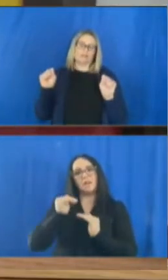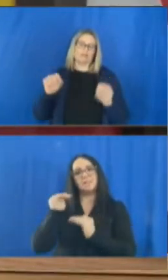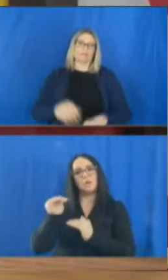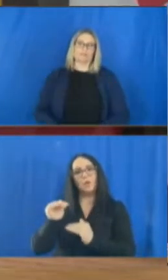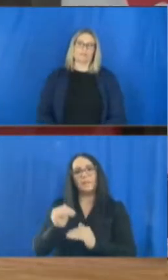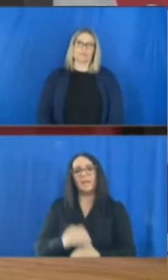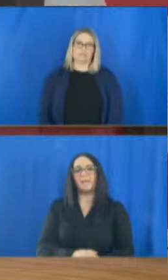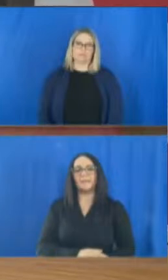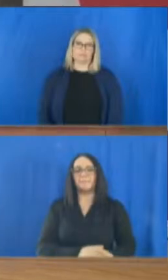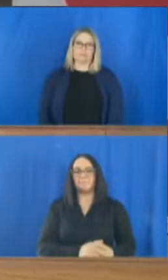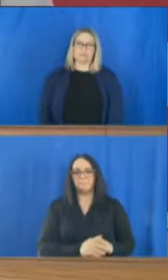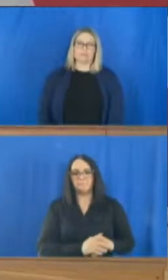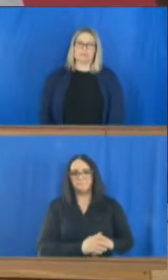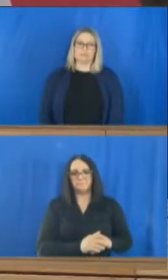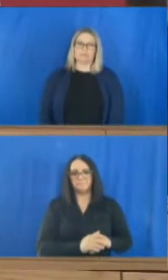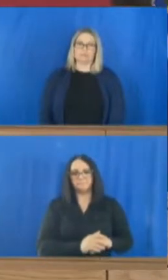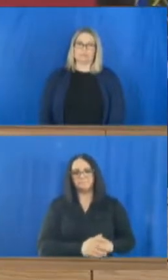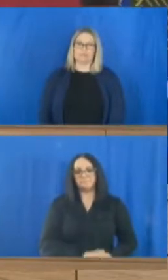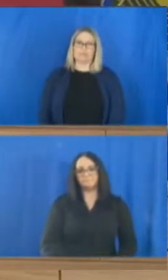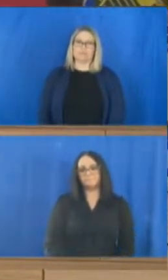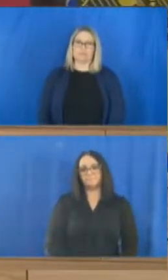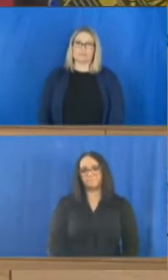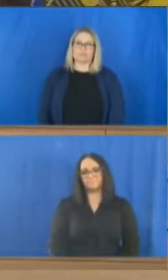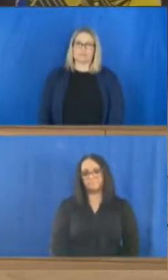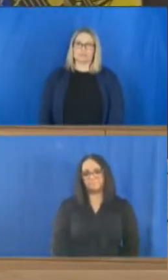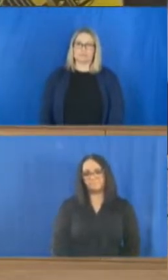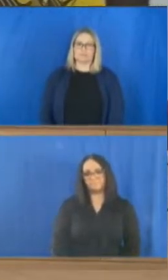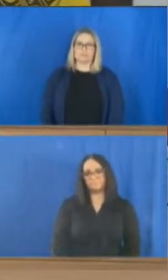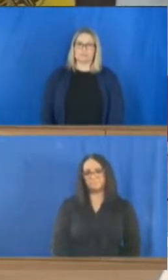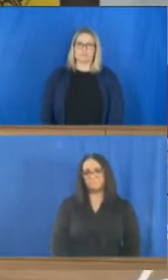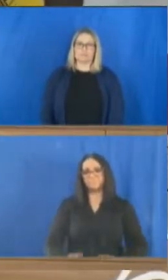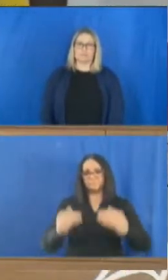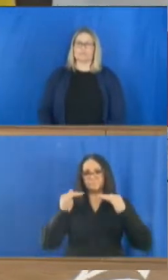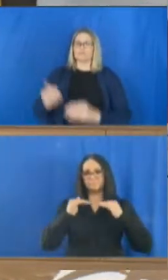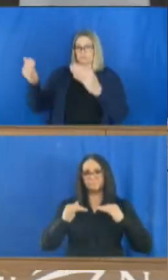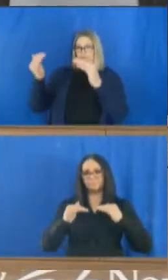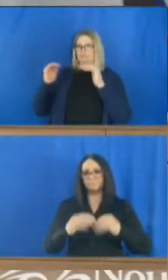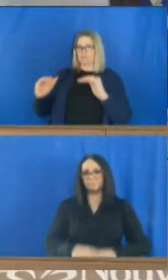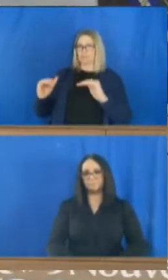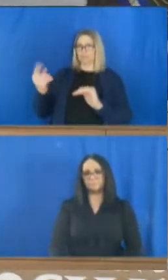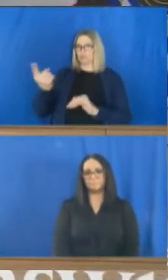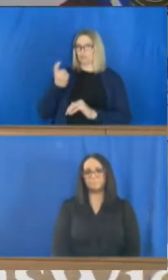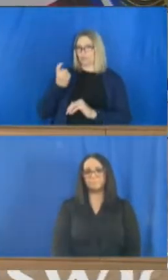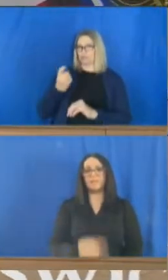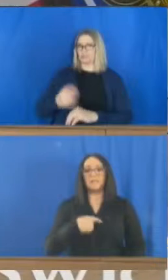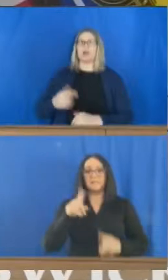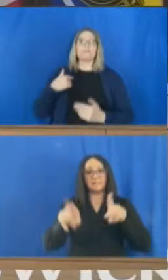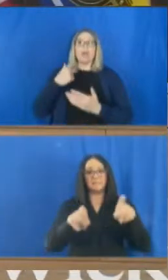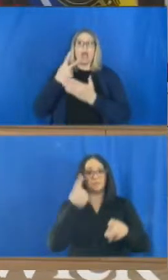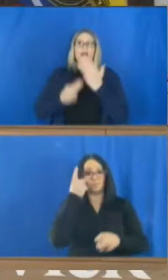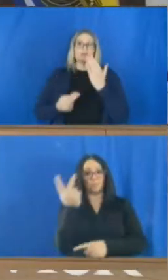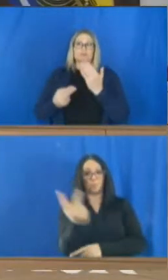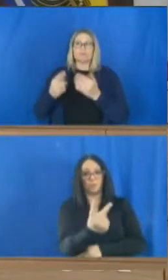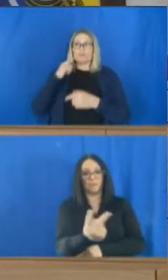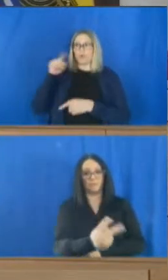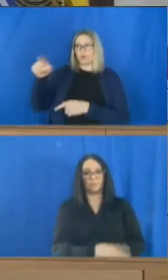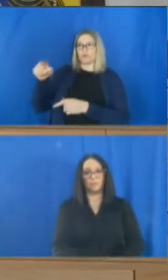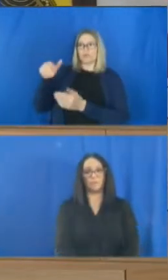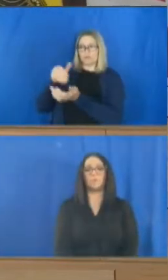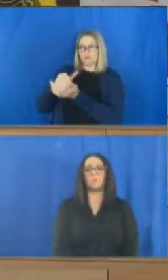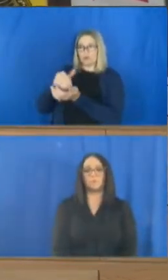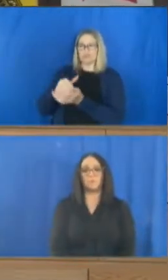criteria on your government's website is that 7-day average of hospitalizations needs to be going